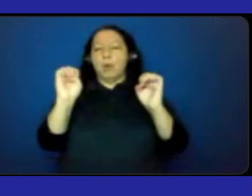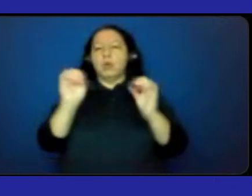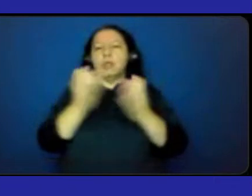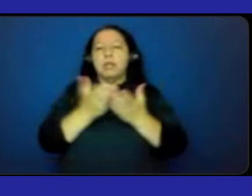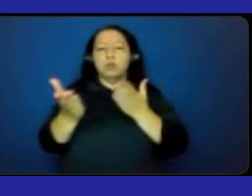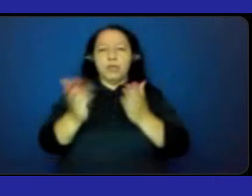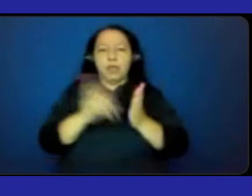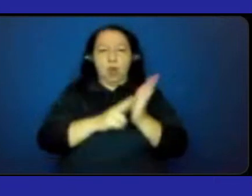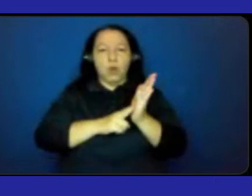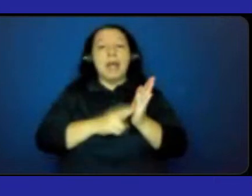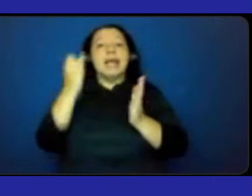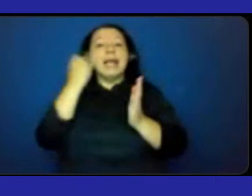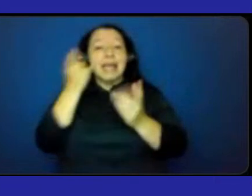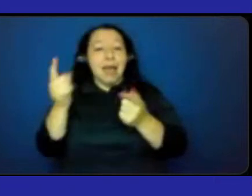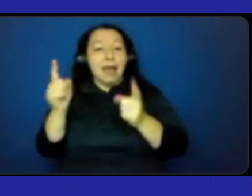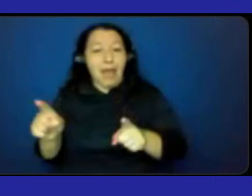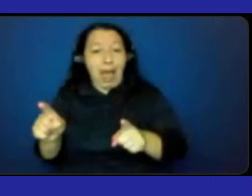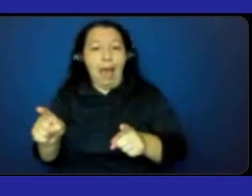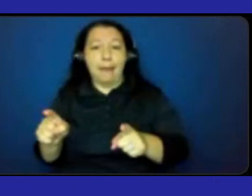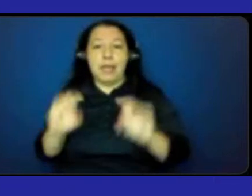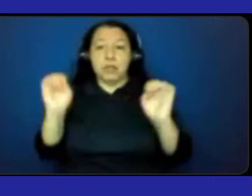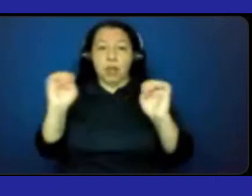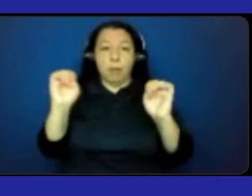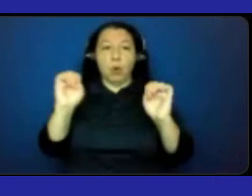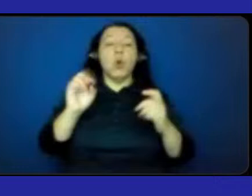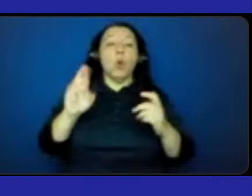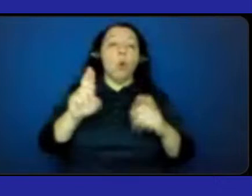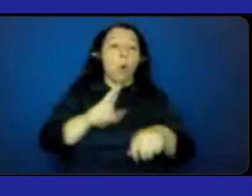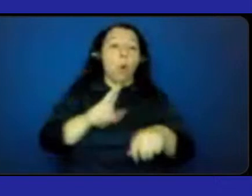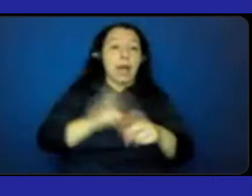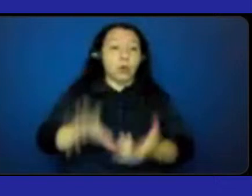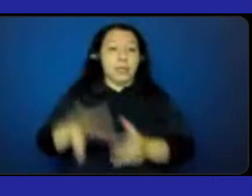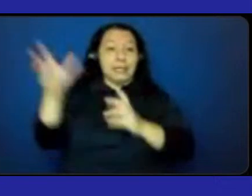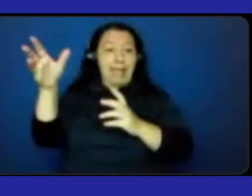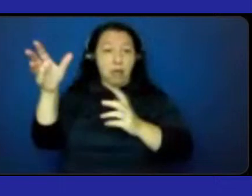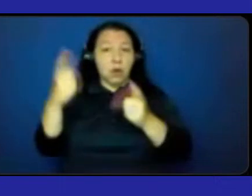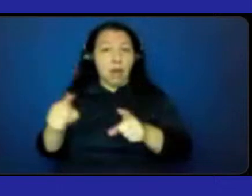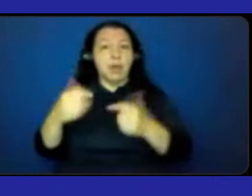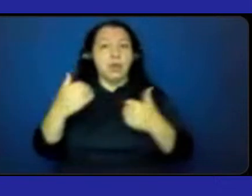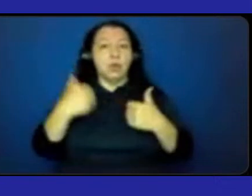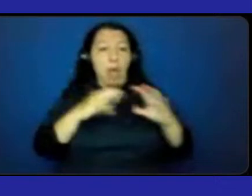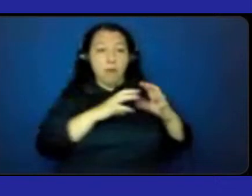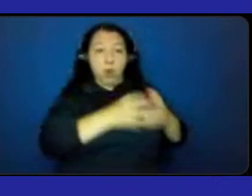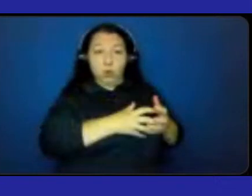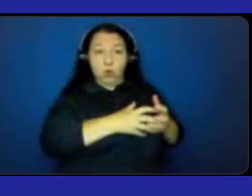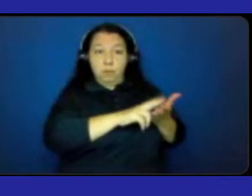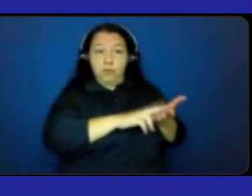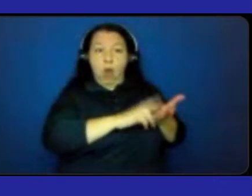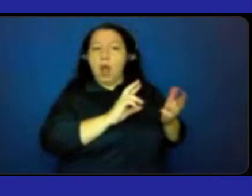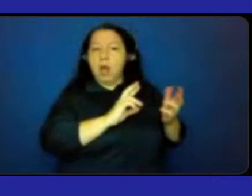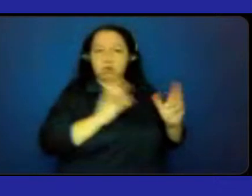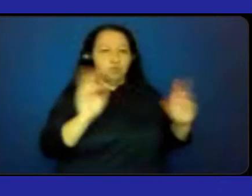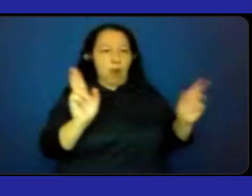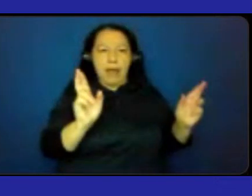an emergency or natural disaster, we have a pool of contracts in place to respond